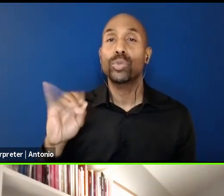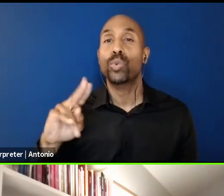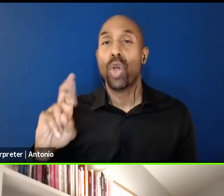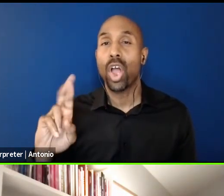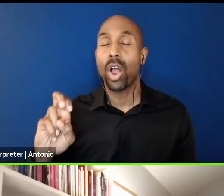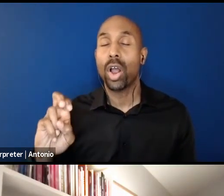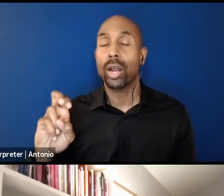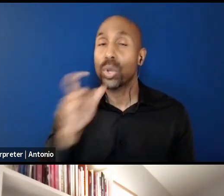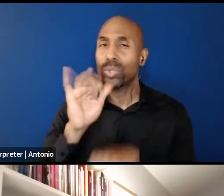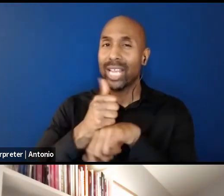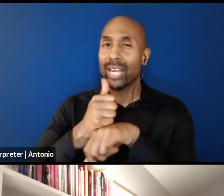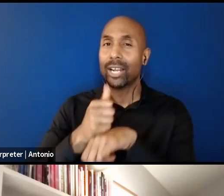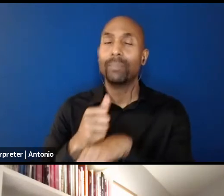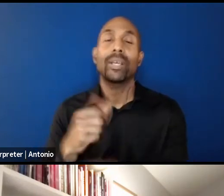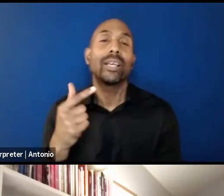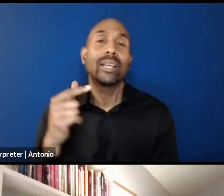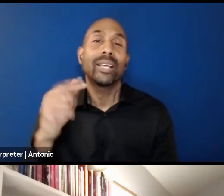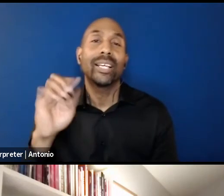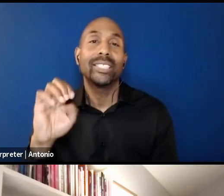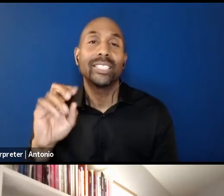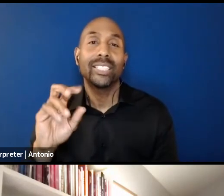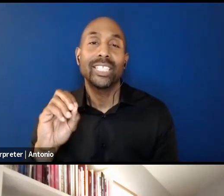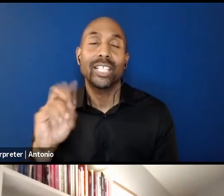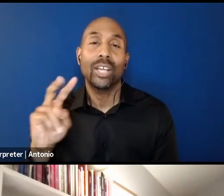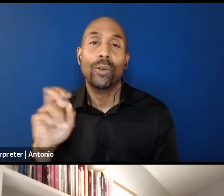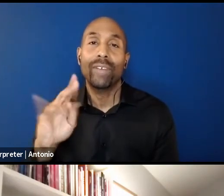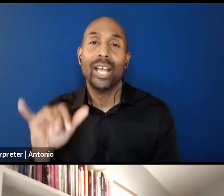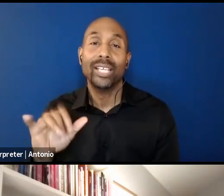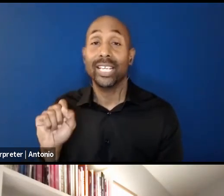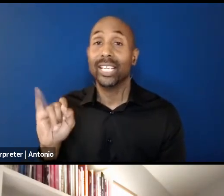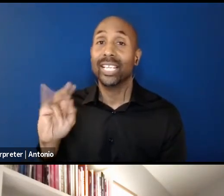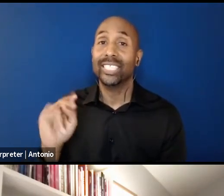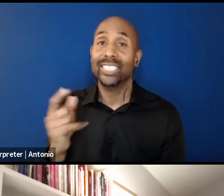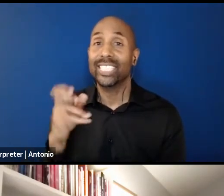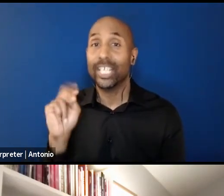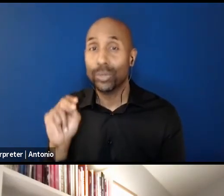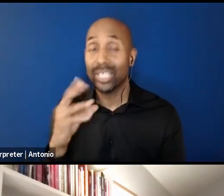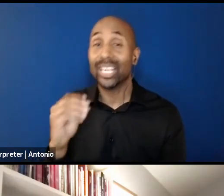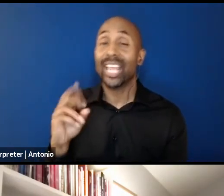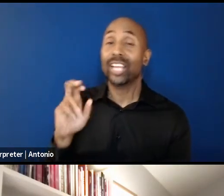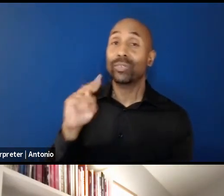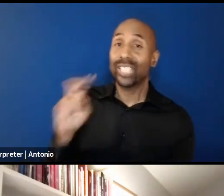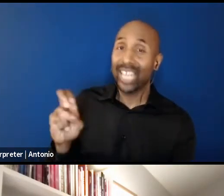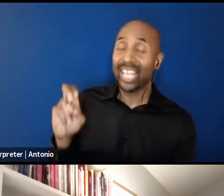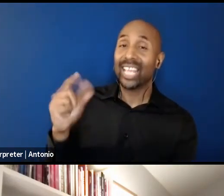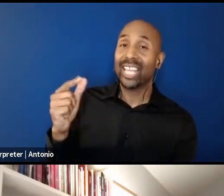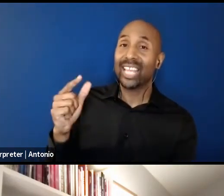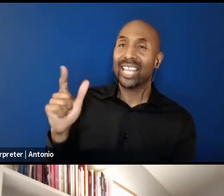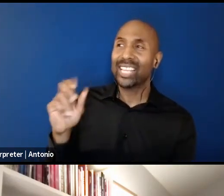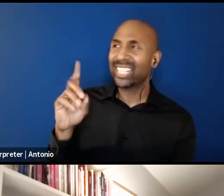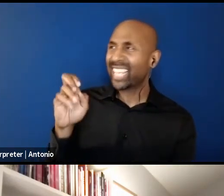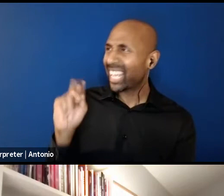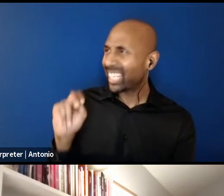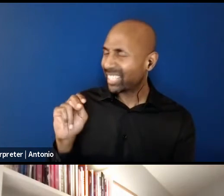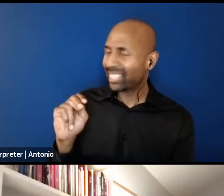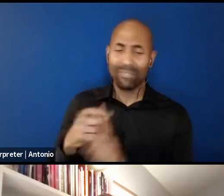Singleton and Renee Gladman at the old New College in Valencia Street in San Francisco. And I believe it was